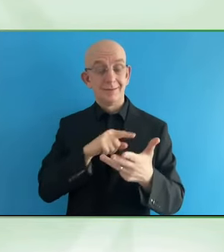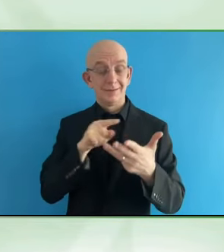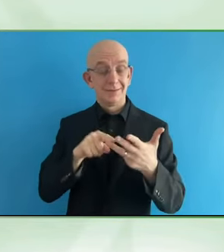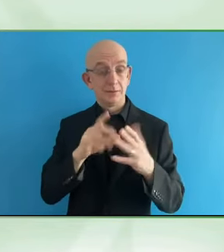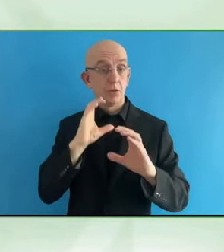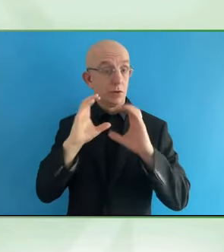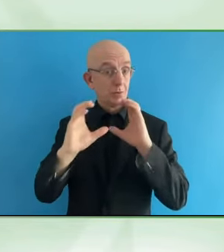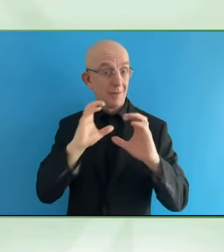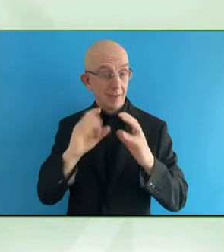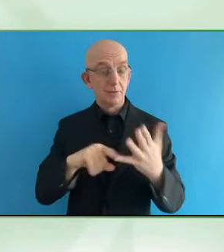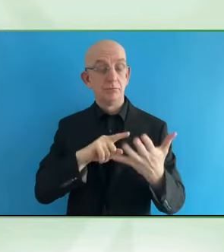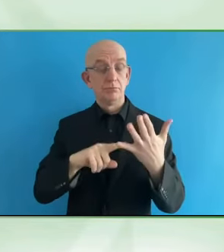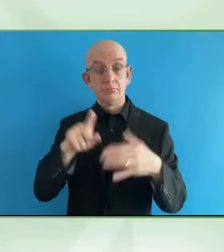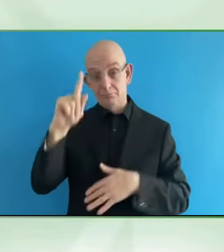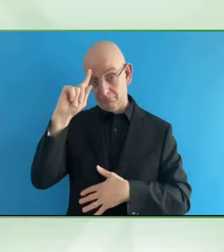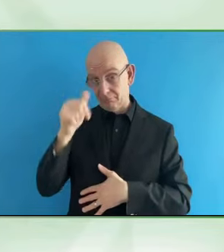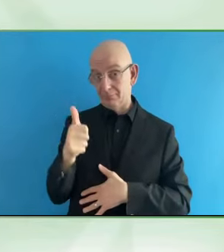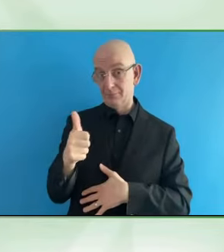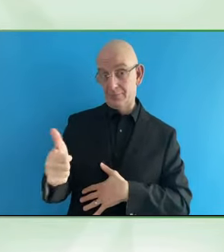neuropsychology.